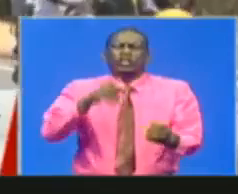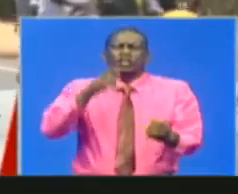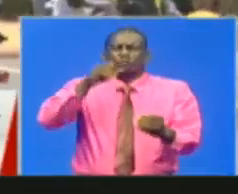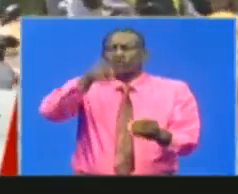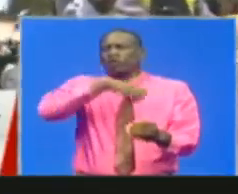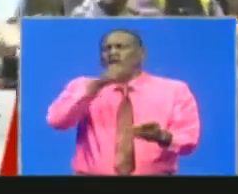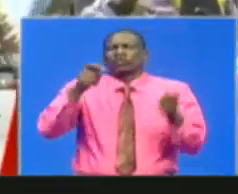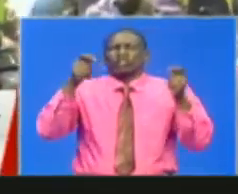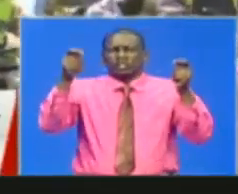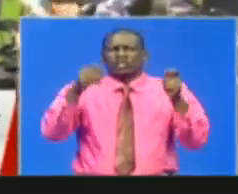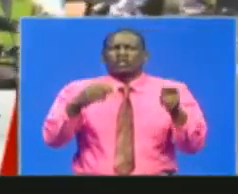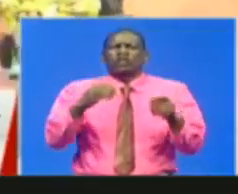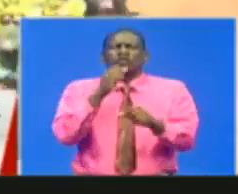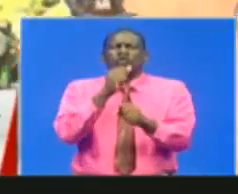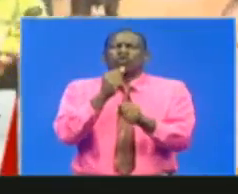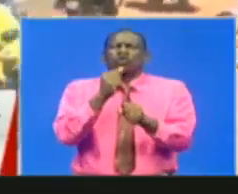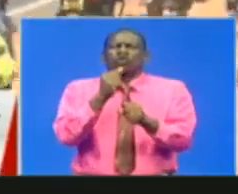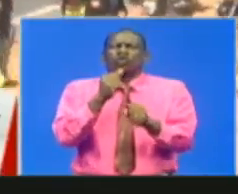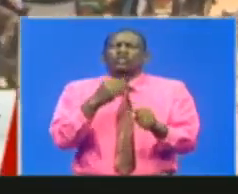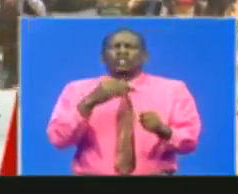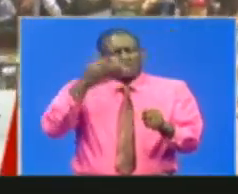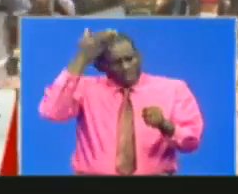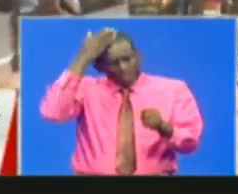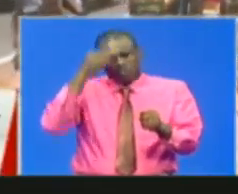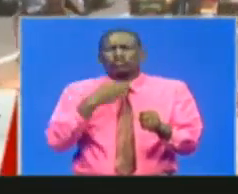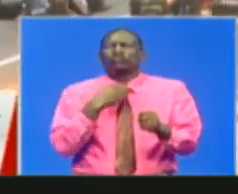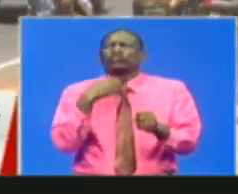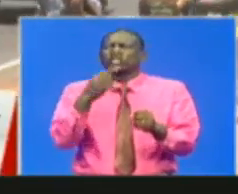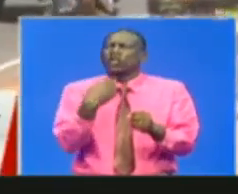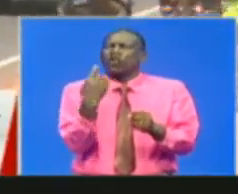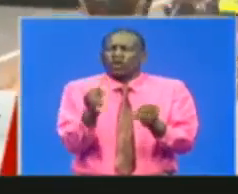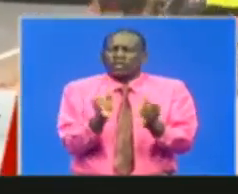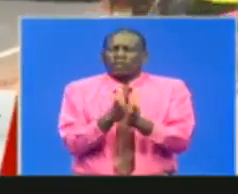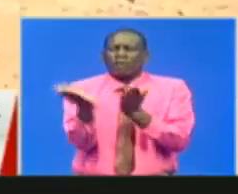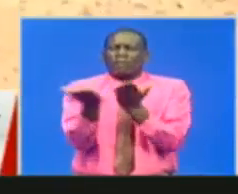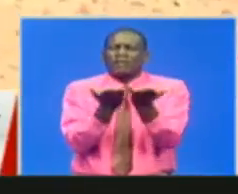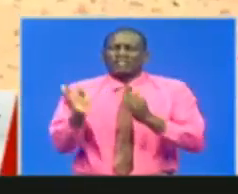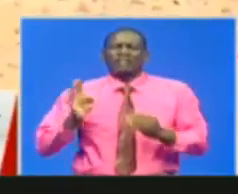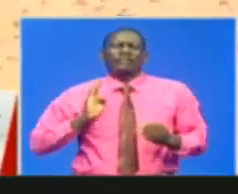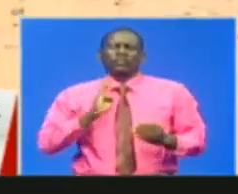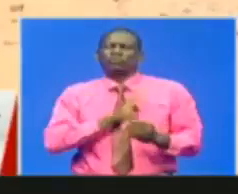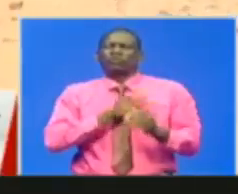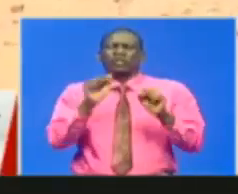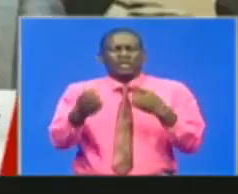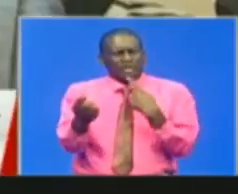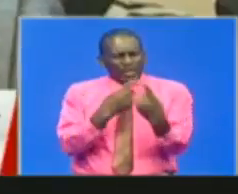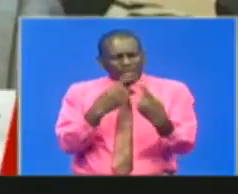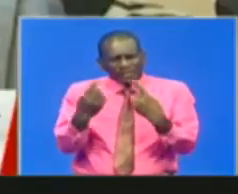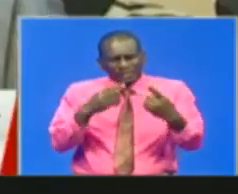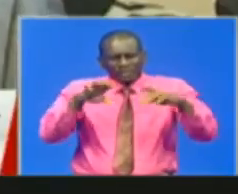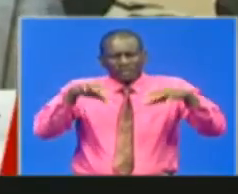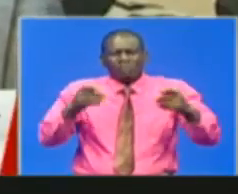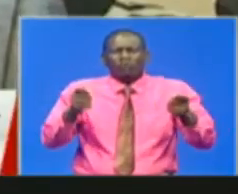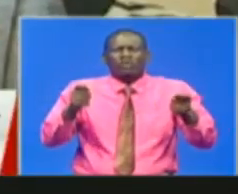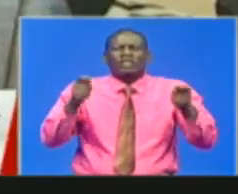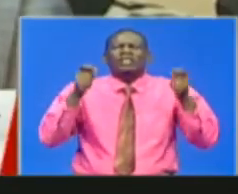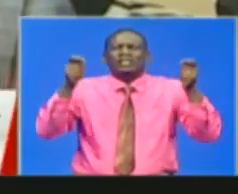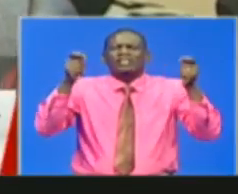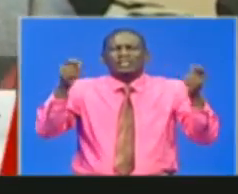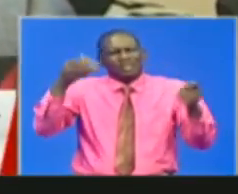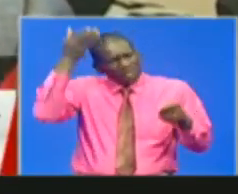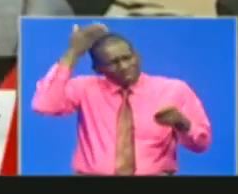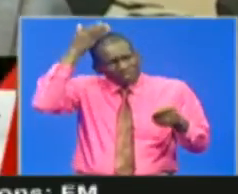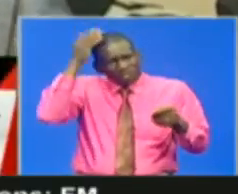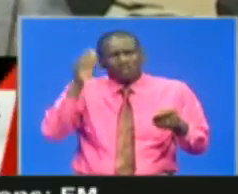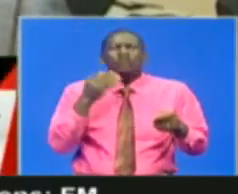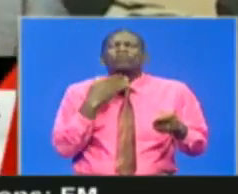According to the union, only the county public service boards can negotiate a way out of the strike with the nurses. We want the county public